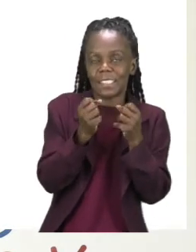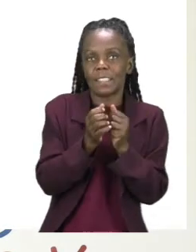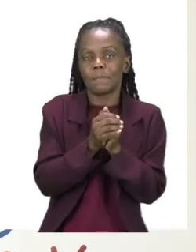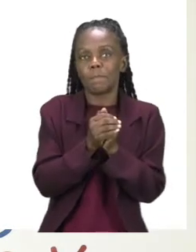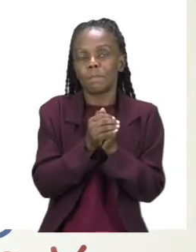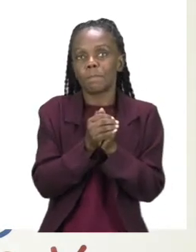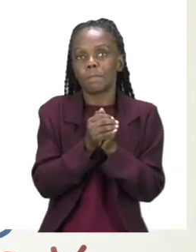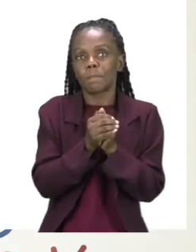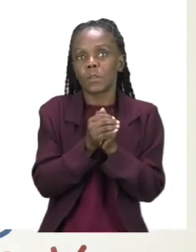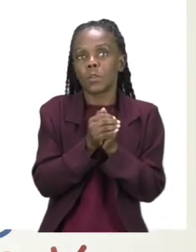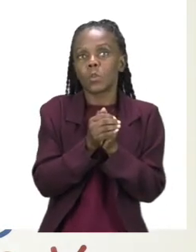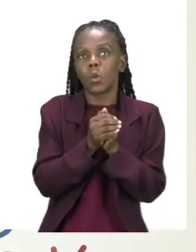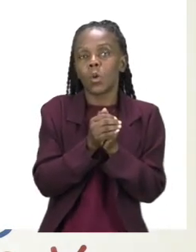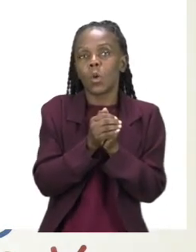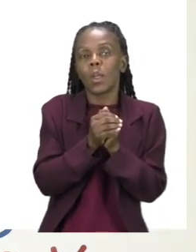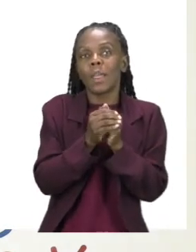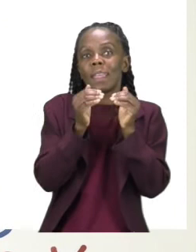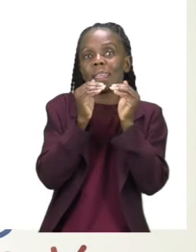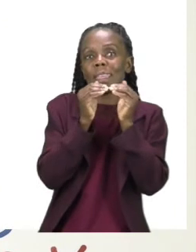4, 6,